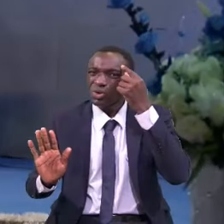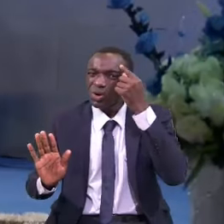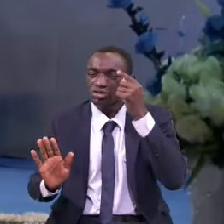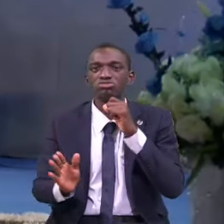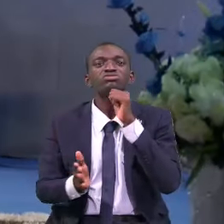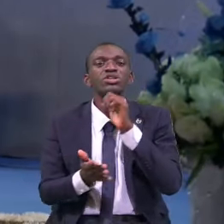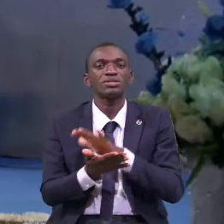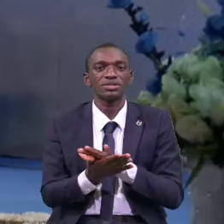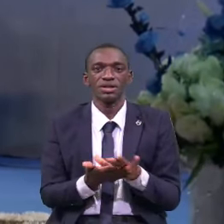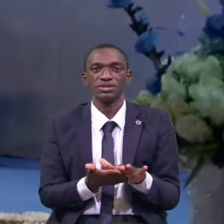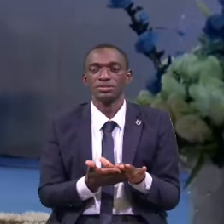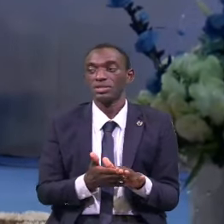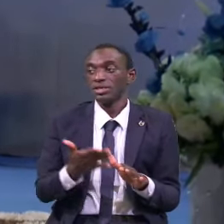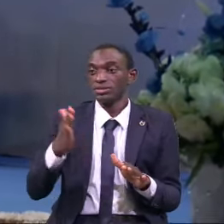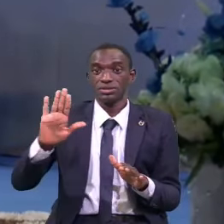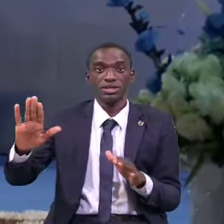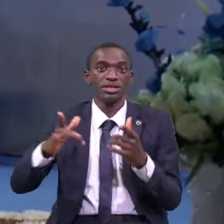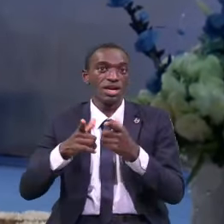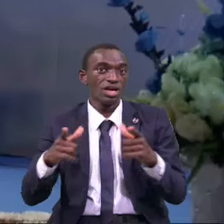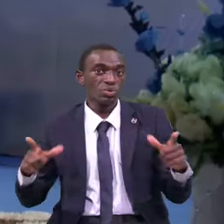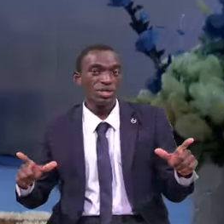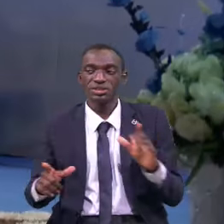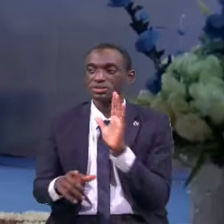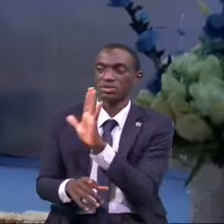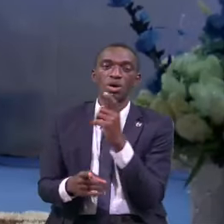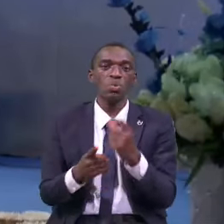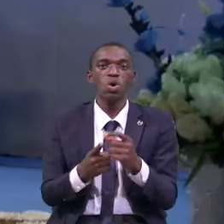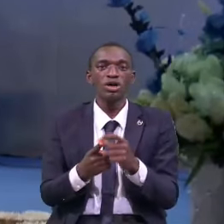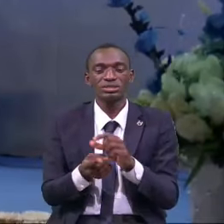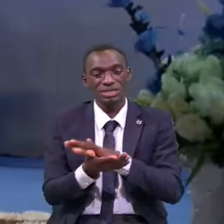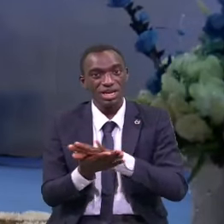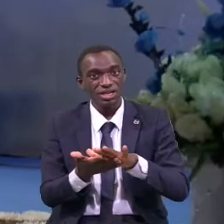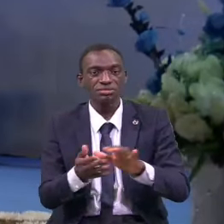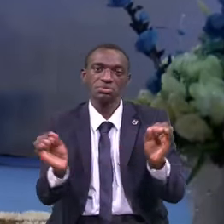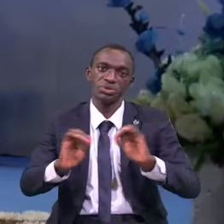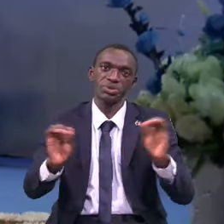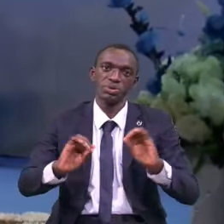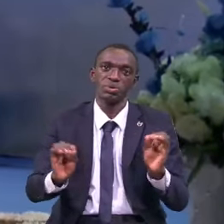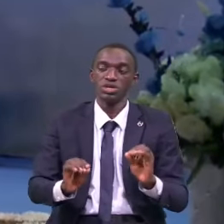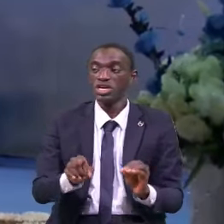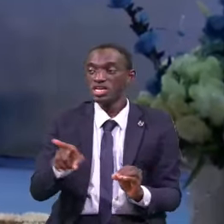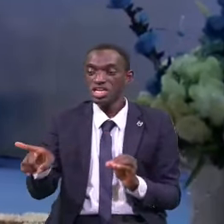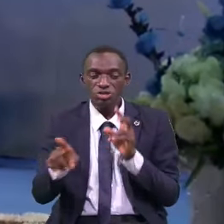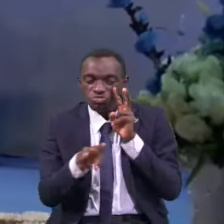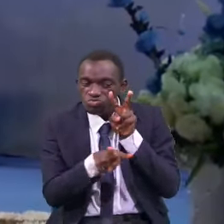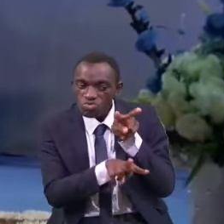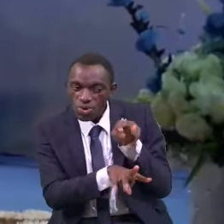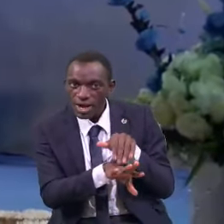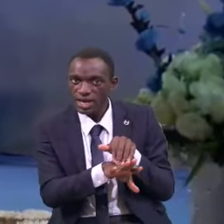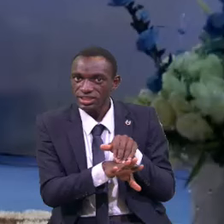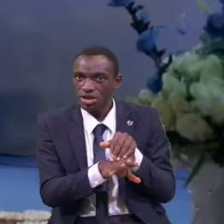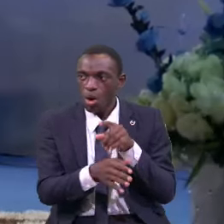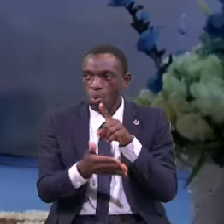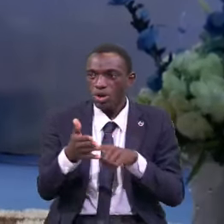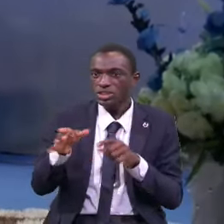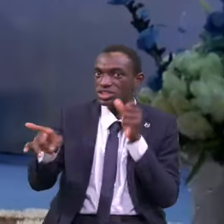The language, the words are unclean. What he looks at, what she looks at, unclean.